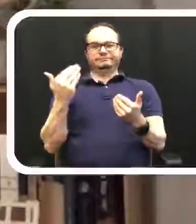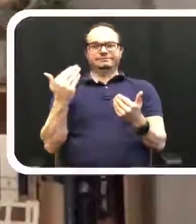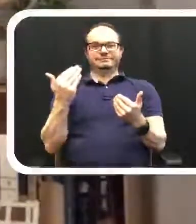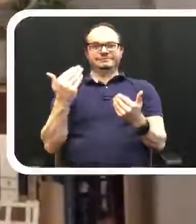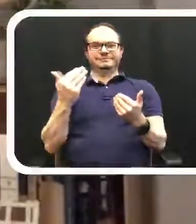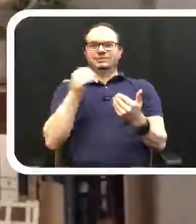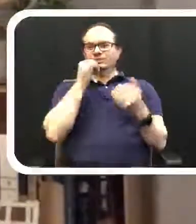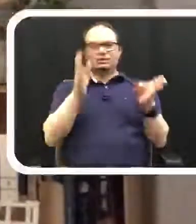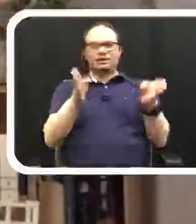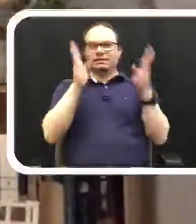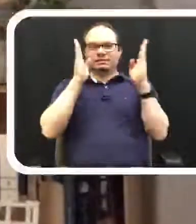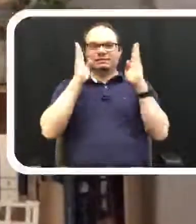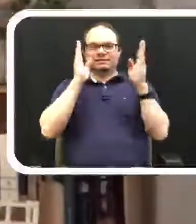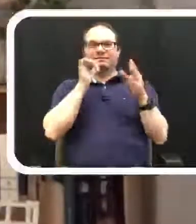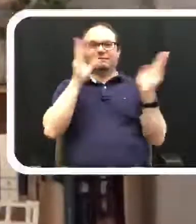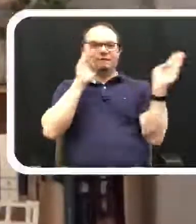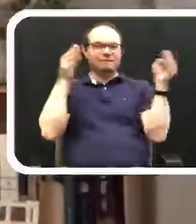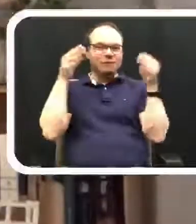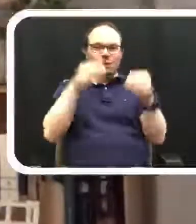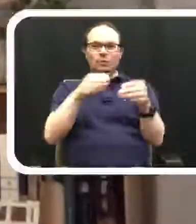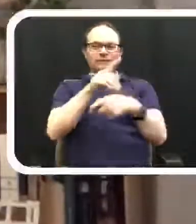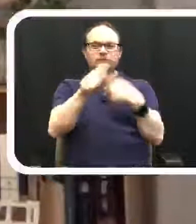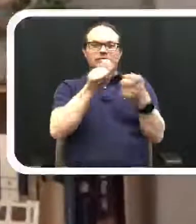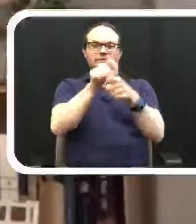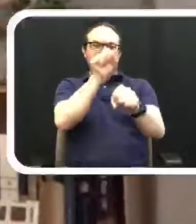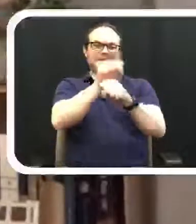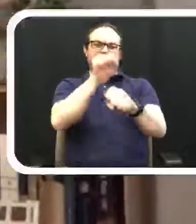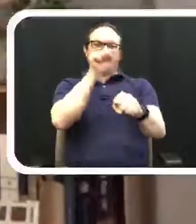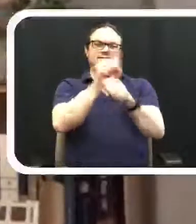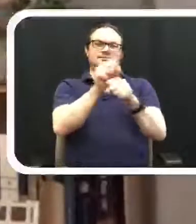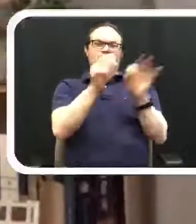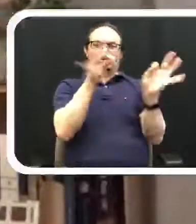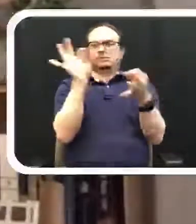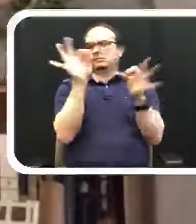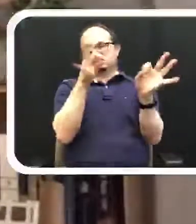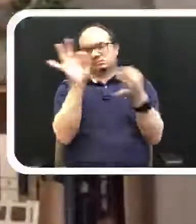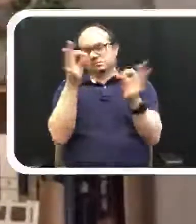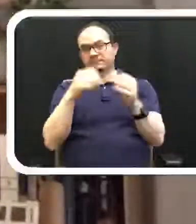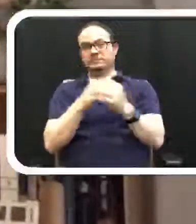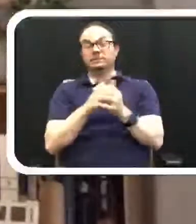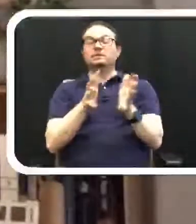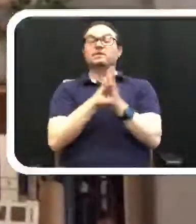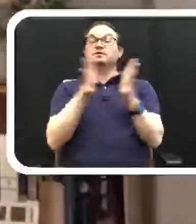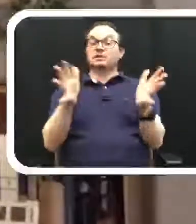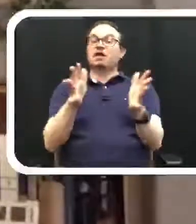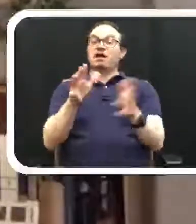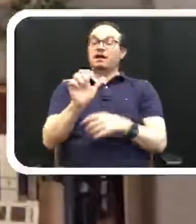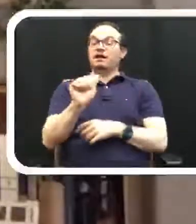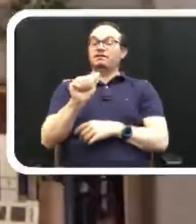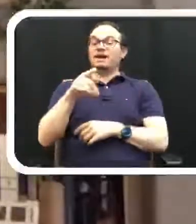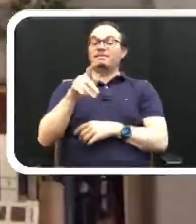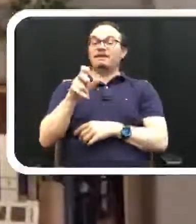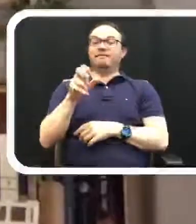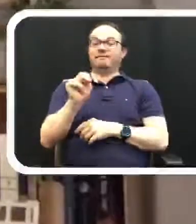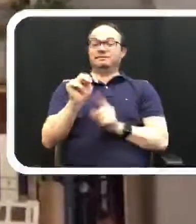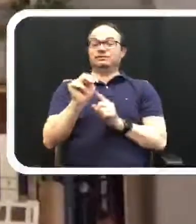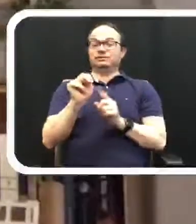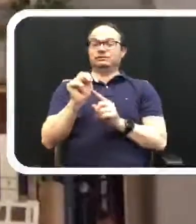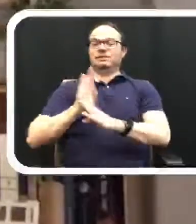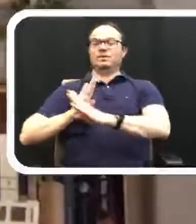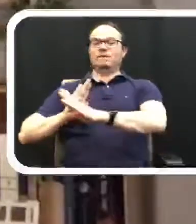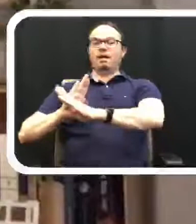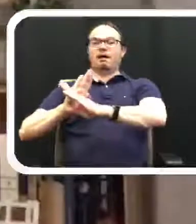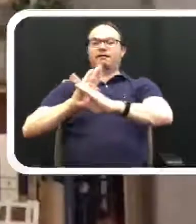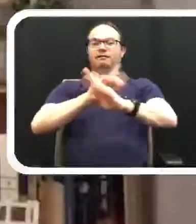not be able to focus on a given task. And so there are actually a lot of applications that you can use that will block